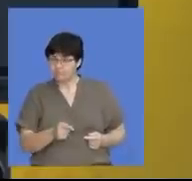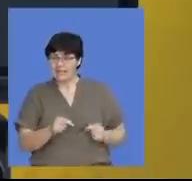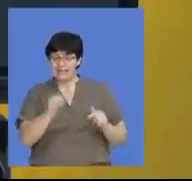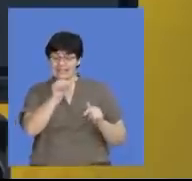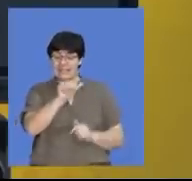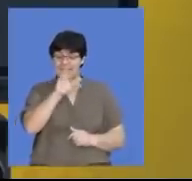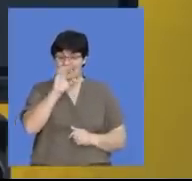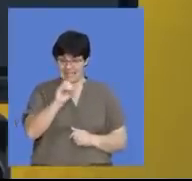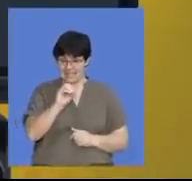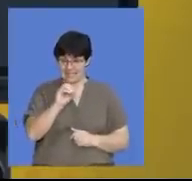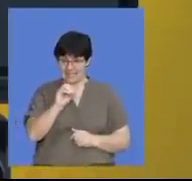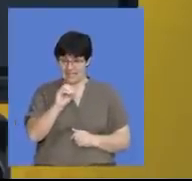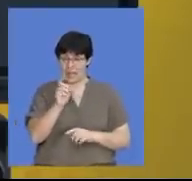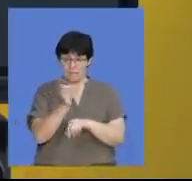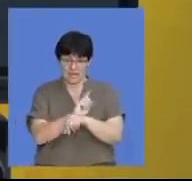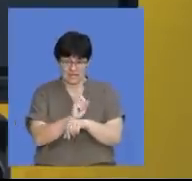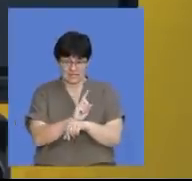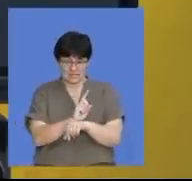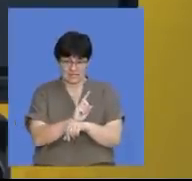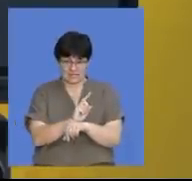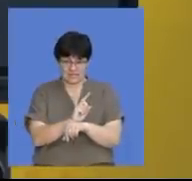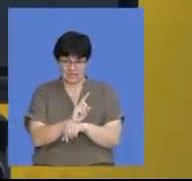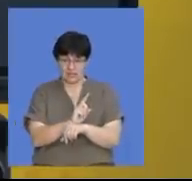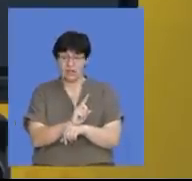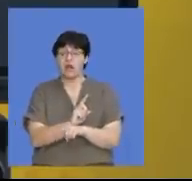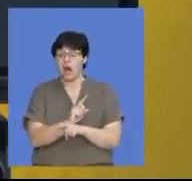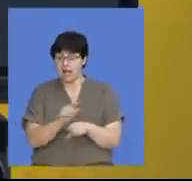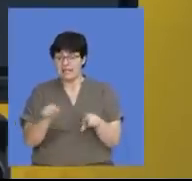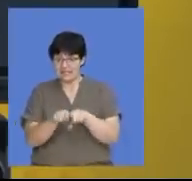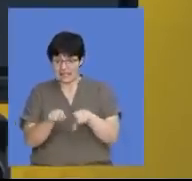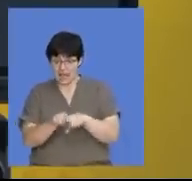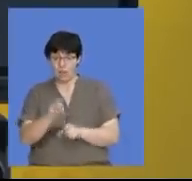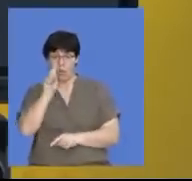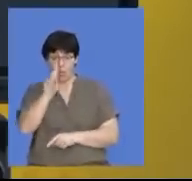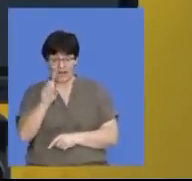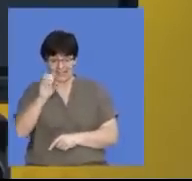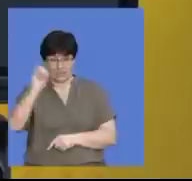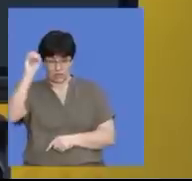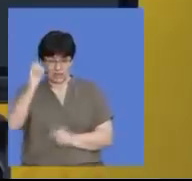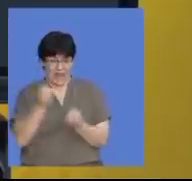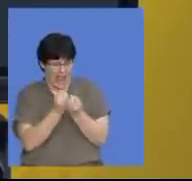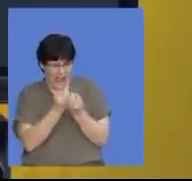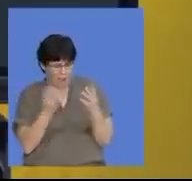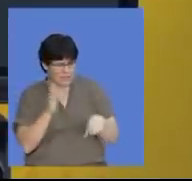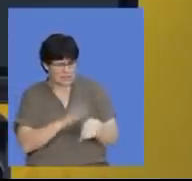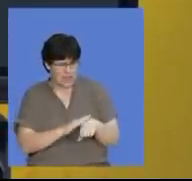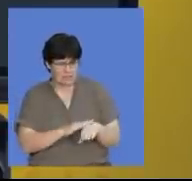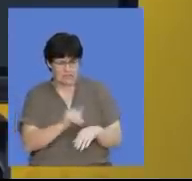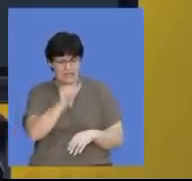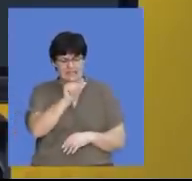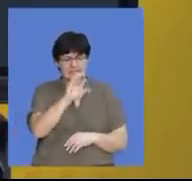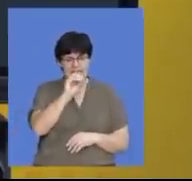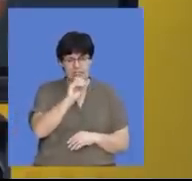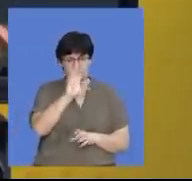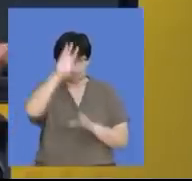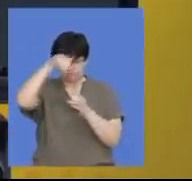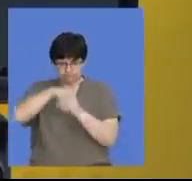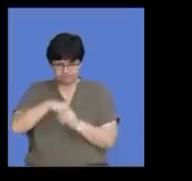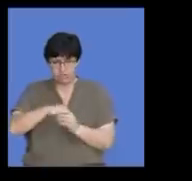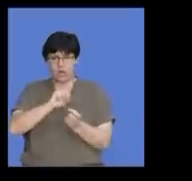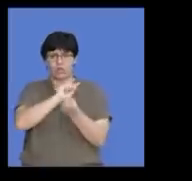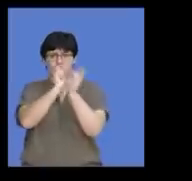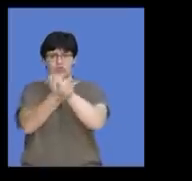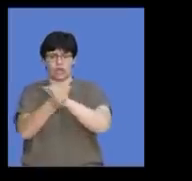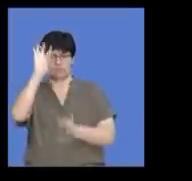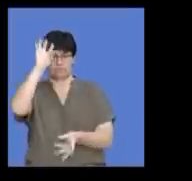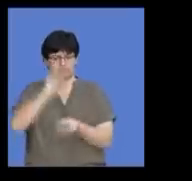60, which is 60 minutes, which is also equal to 1 degree, how many times does 60 go into my total change?